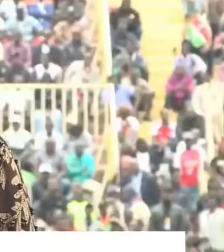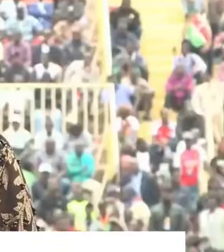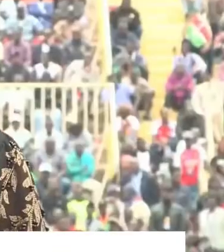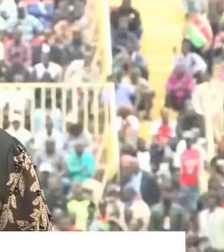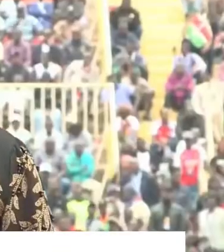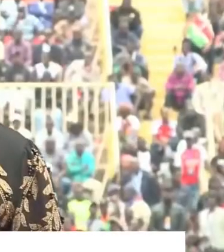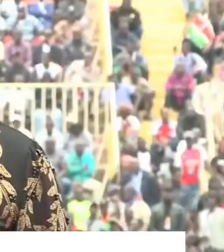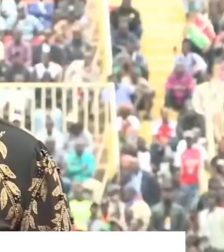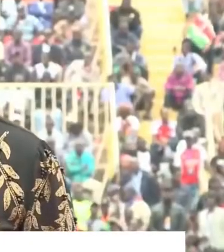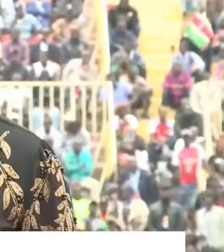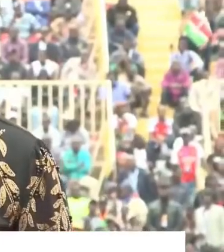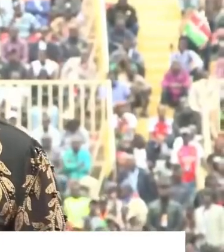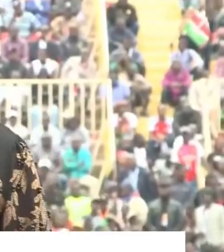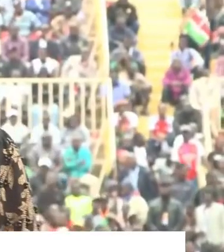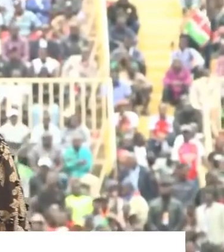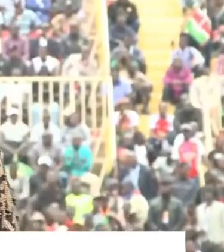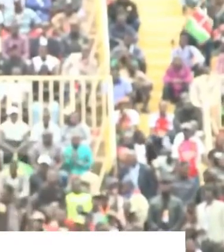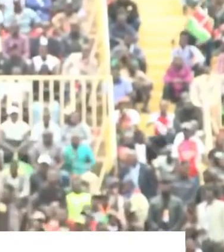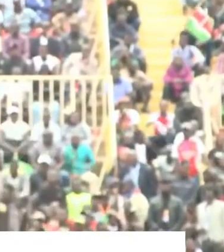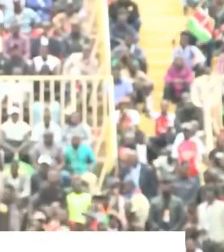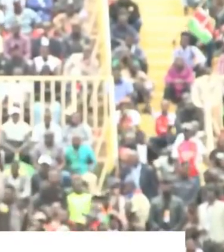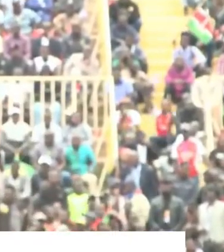Hey.